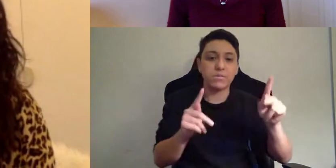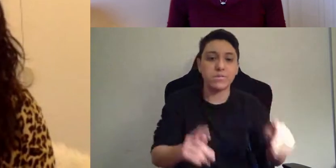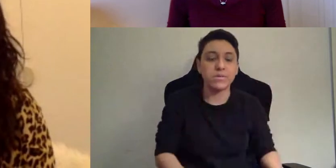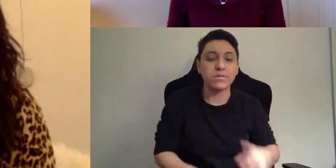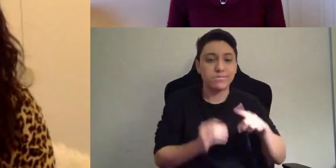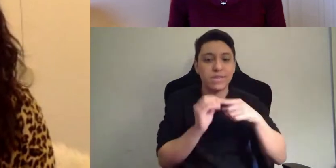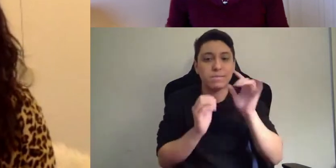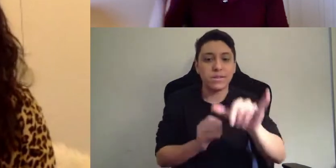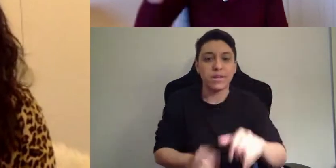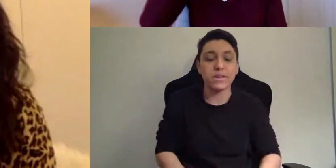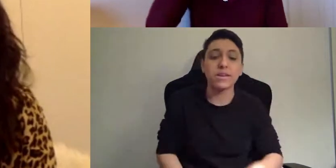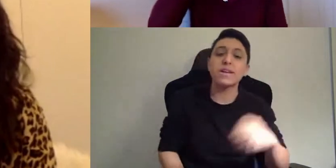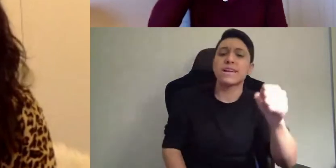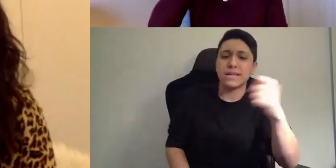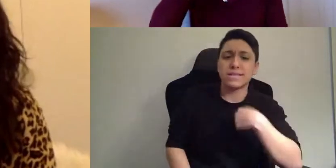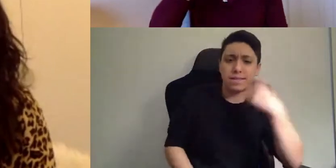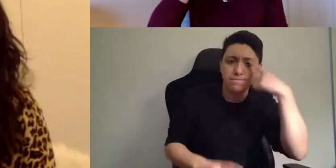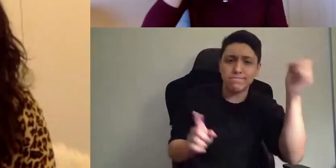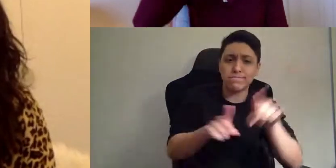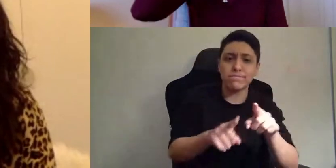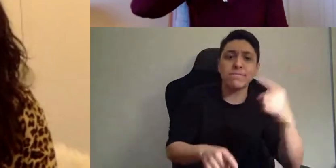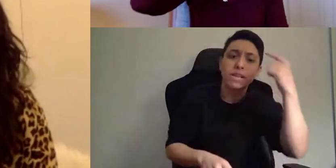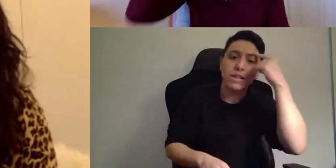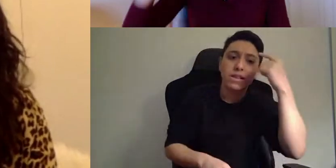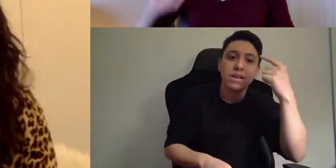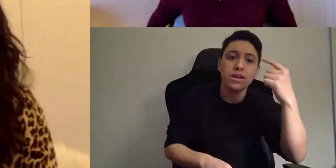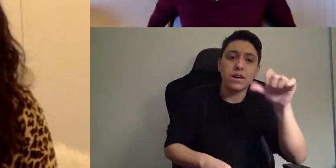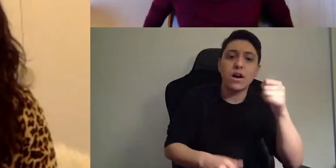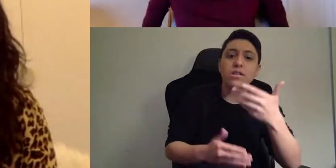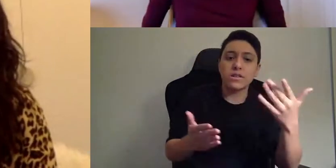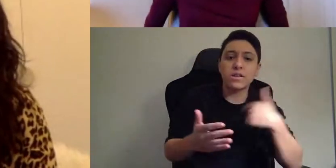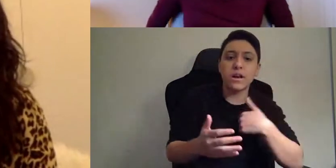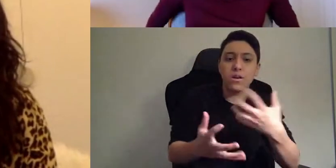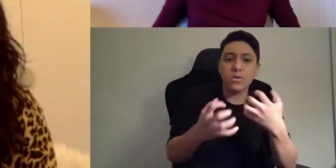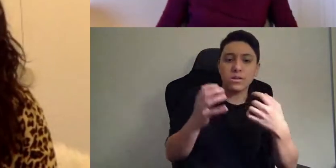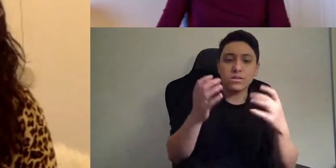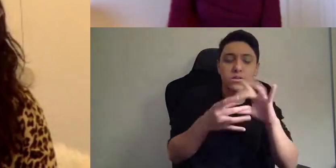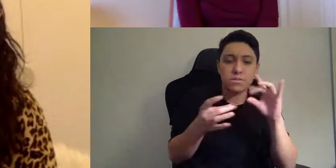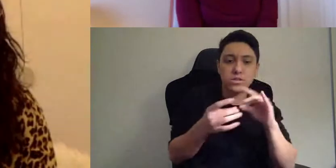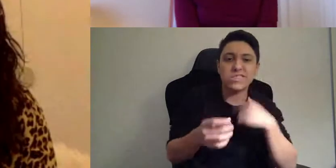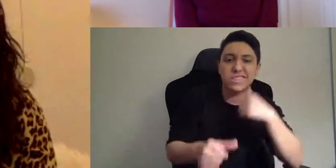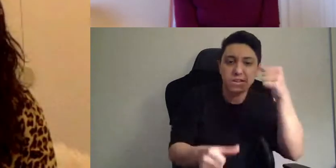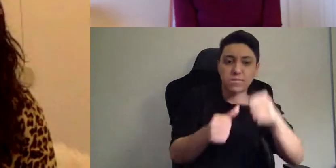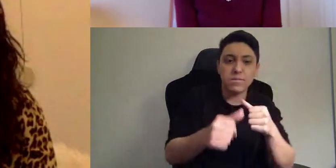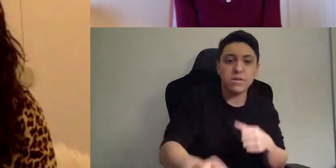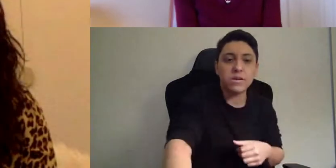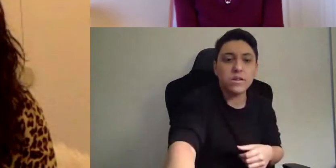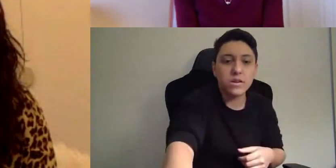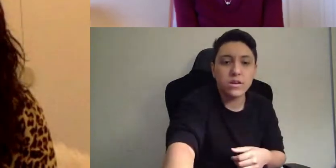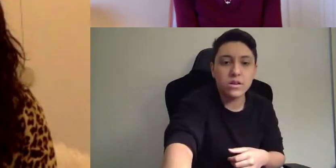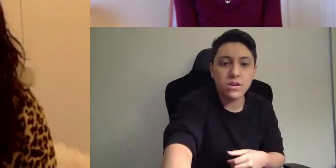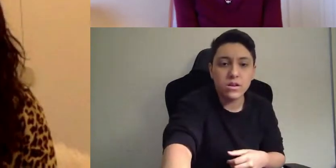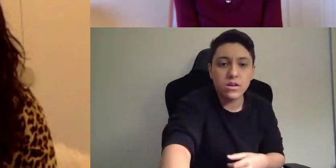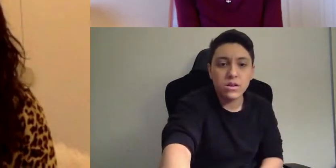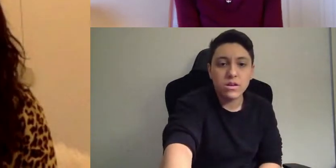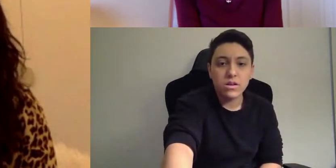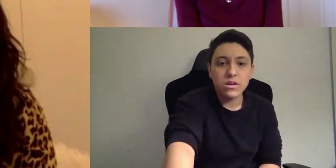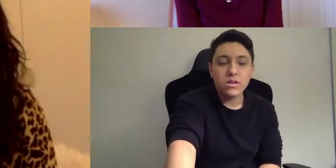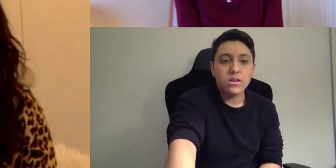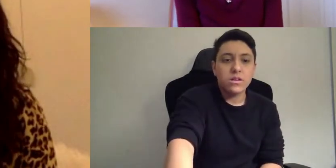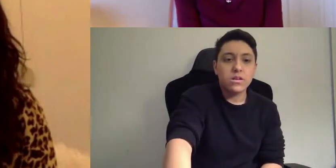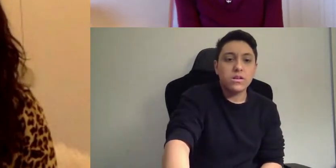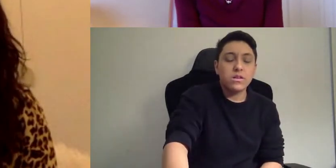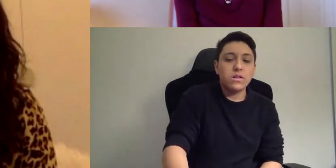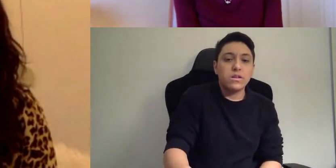Yes. I think the other thing that I wanted to say too, that I remembered, is that at the